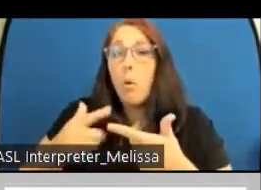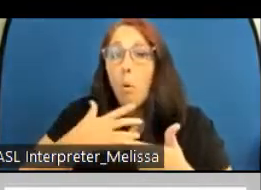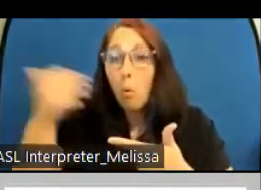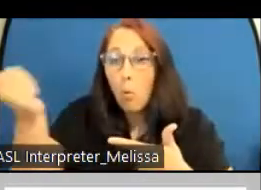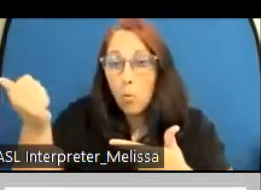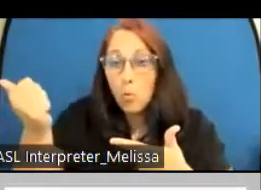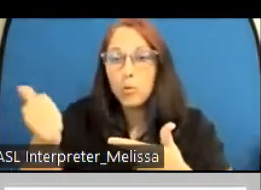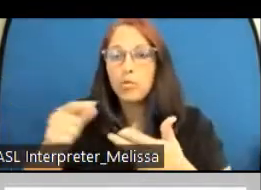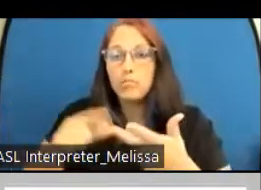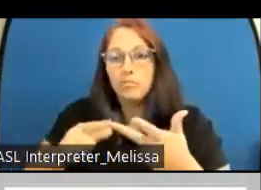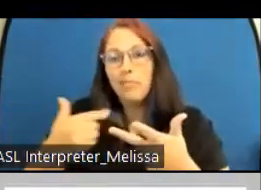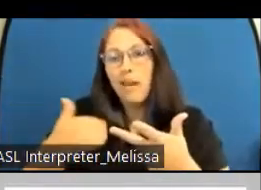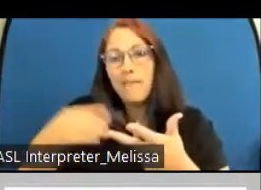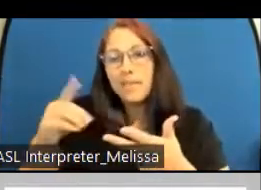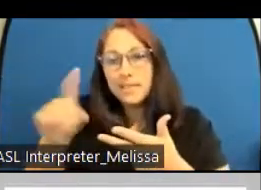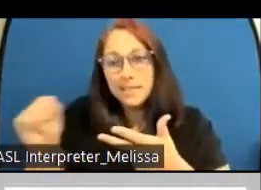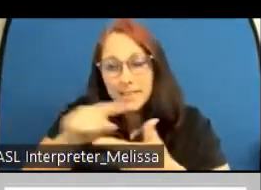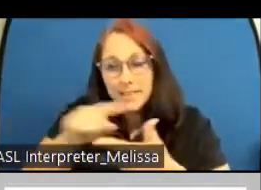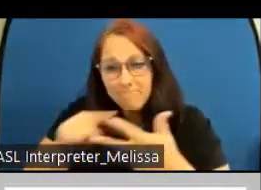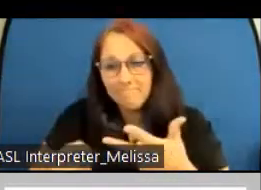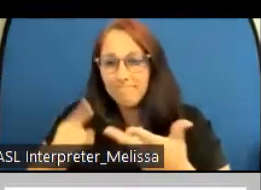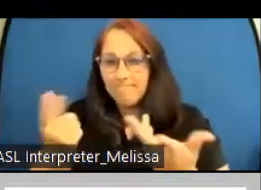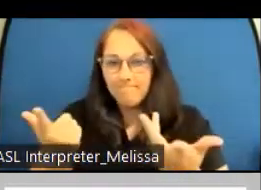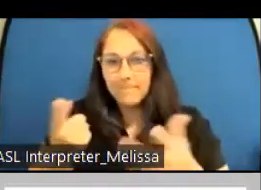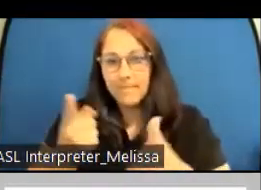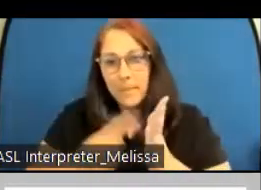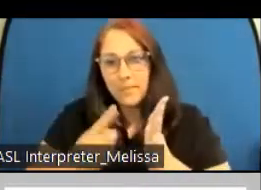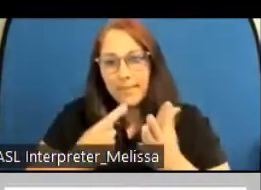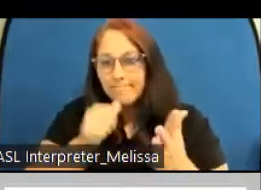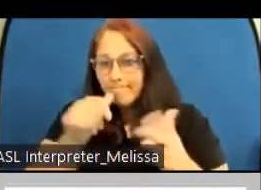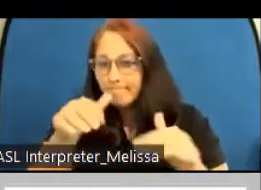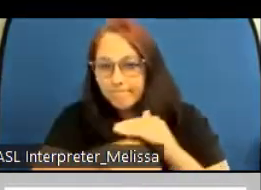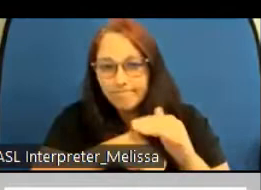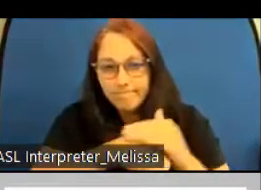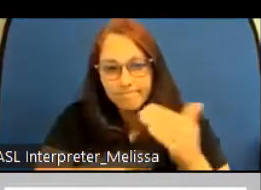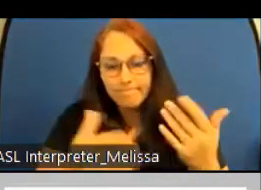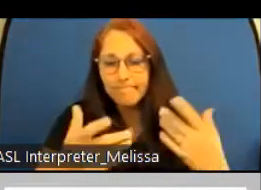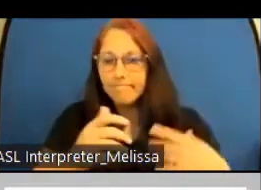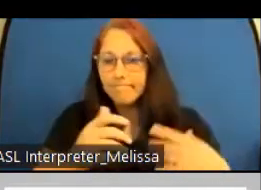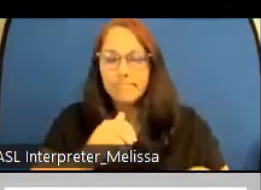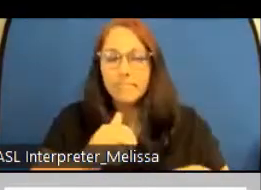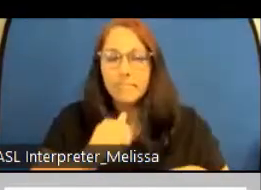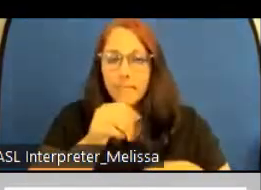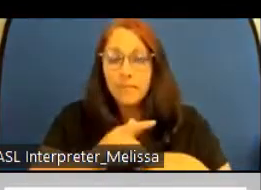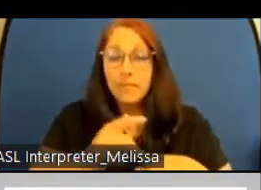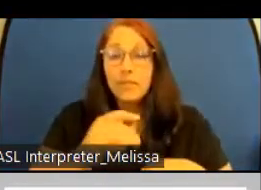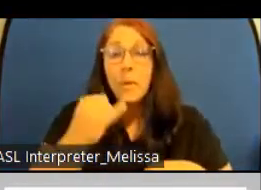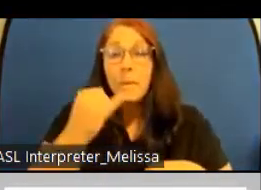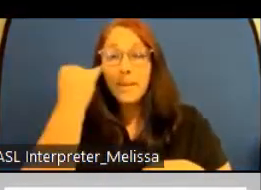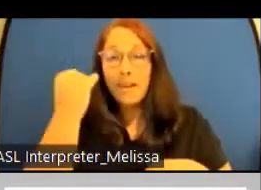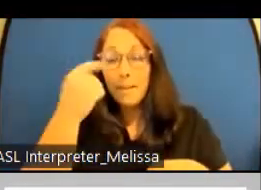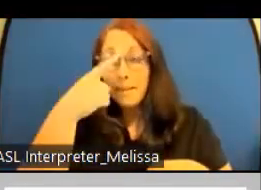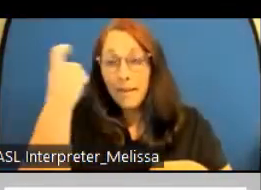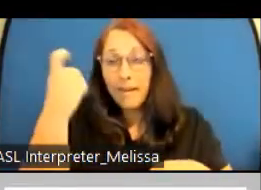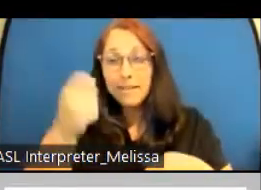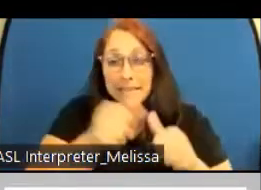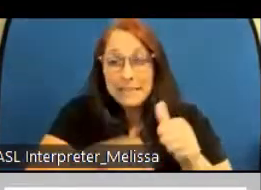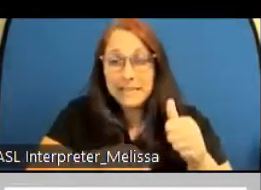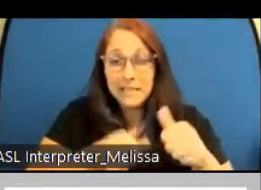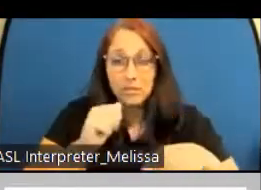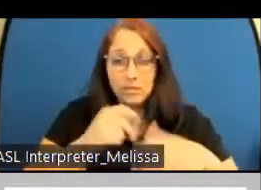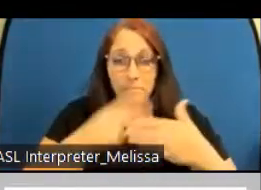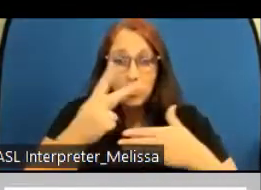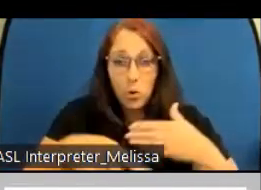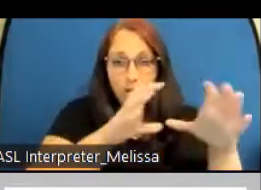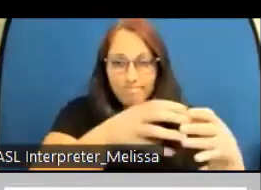with dignity and independence in the community, and avoid homelessness and costly institutional care. The Housing and